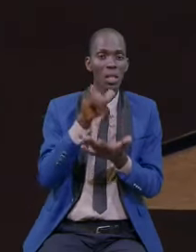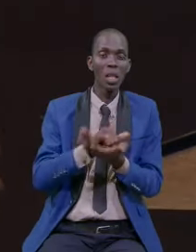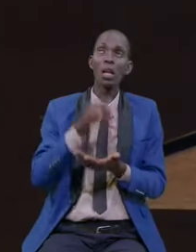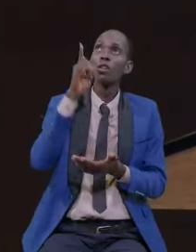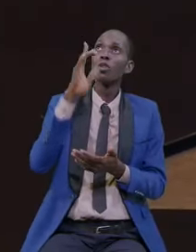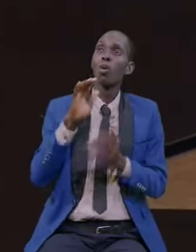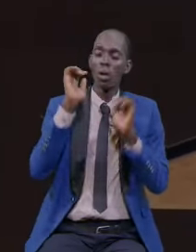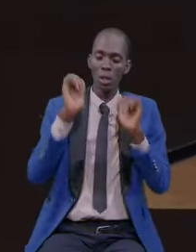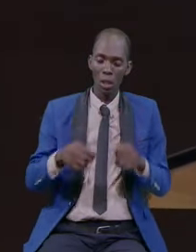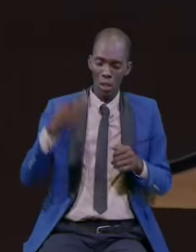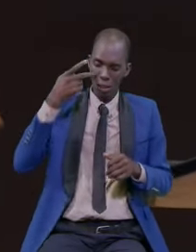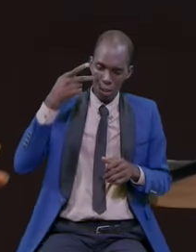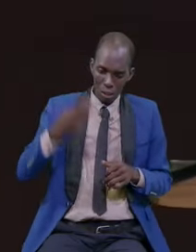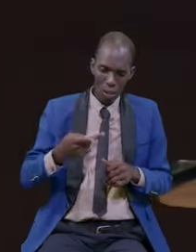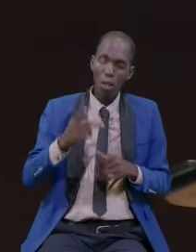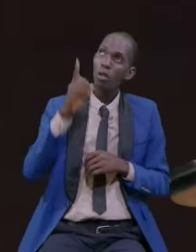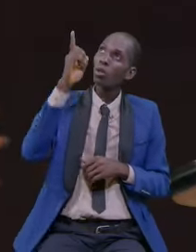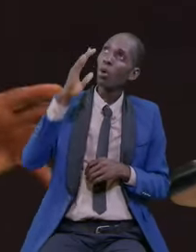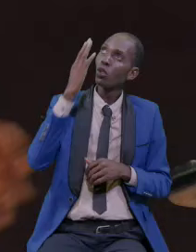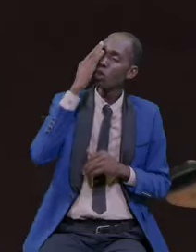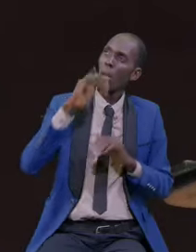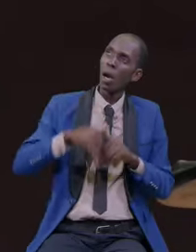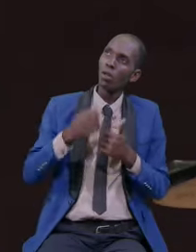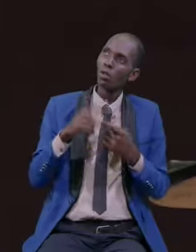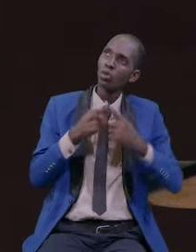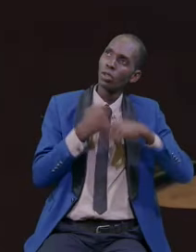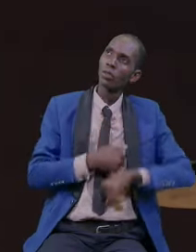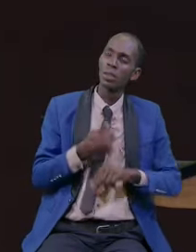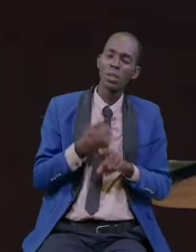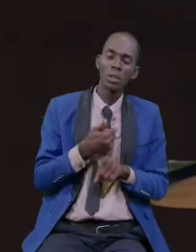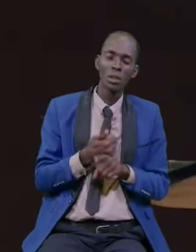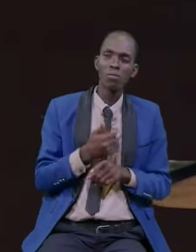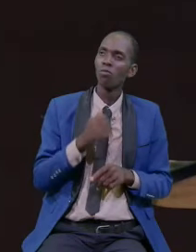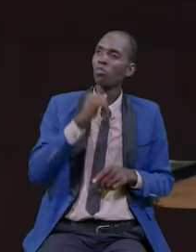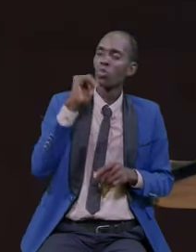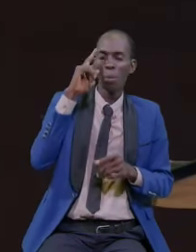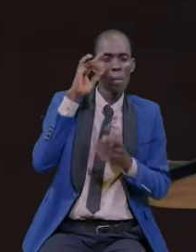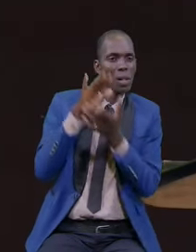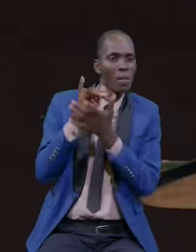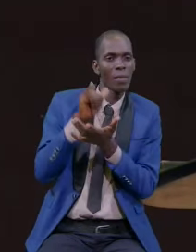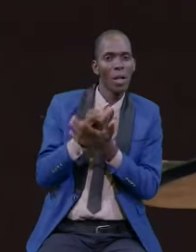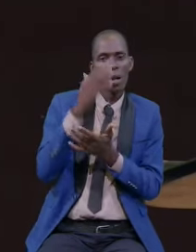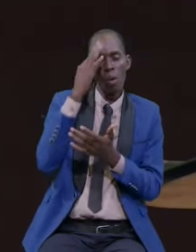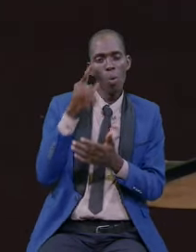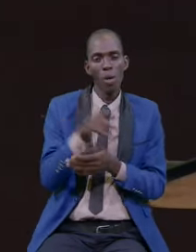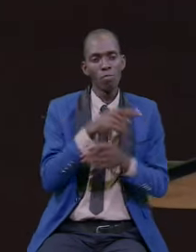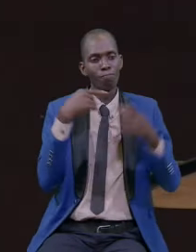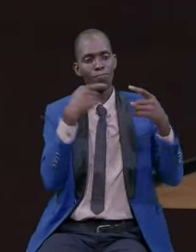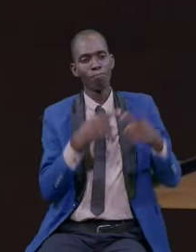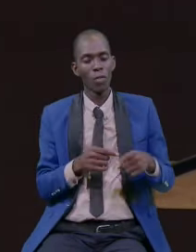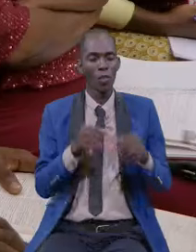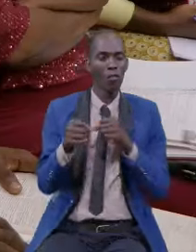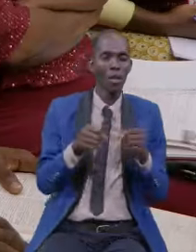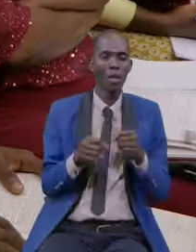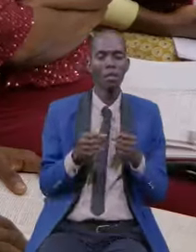That's why you have all this struggle and fighting and this and that. May the Lord deliver